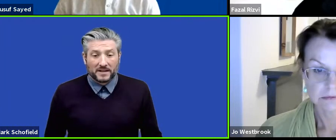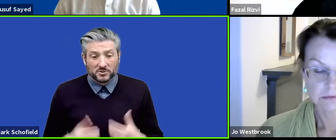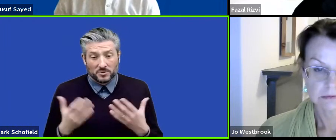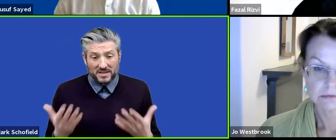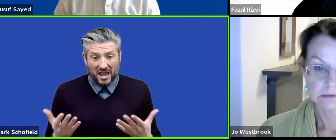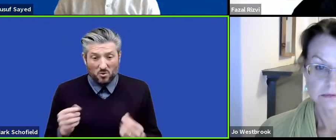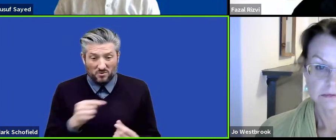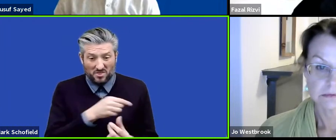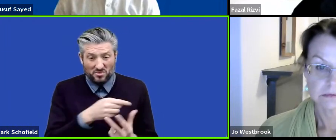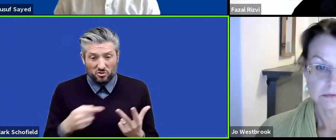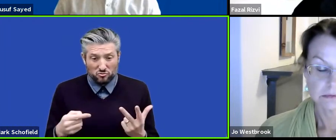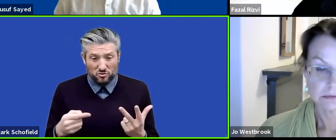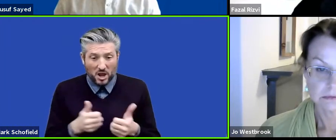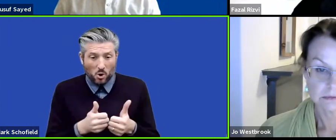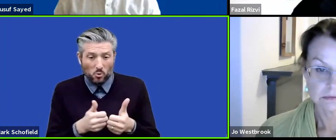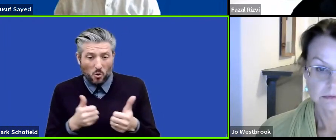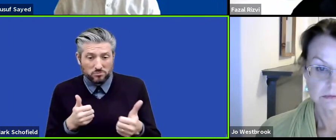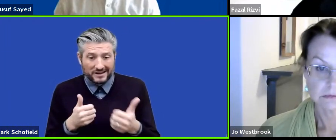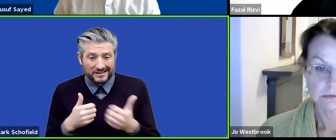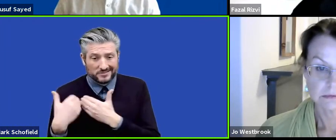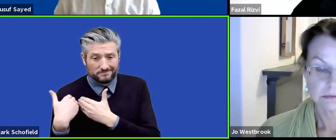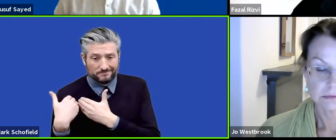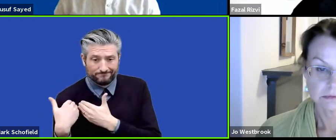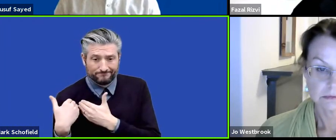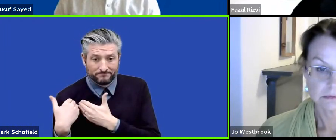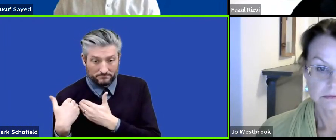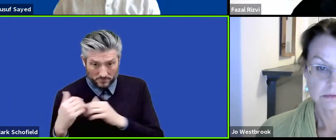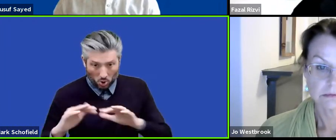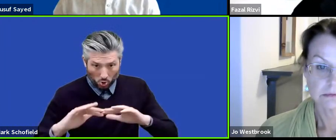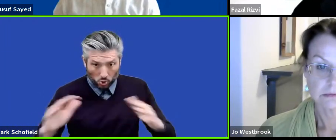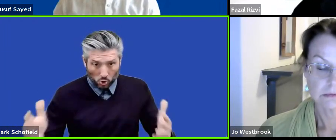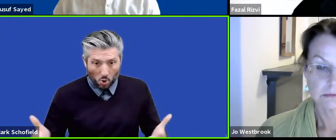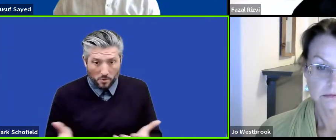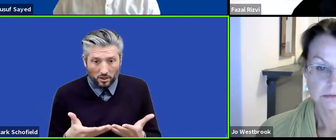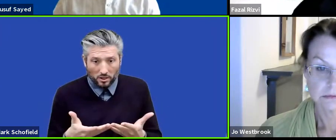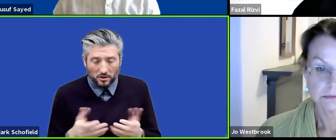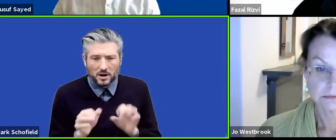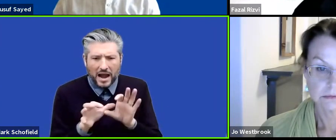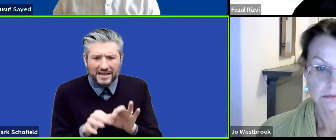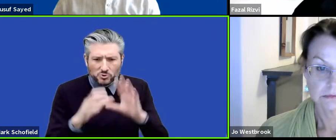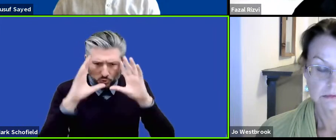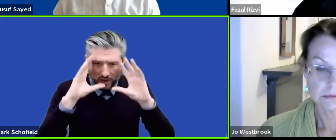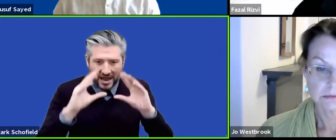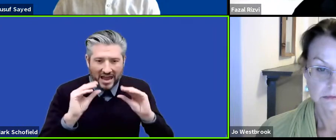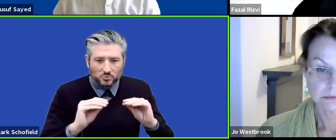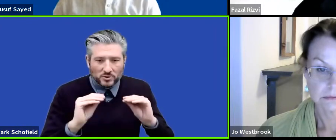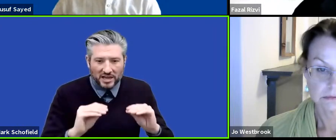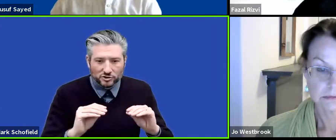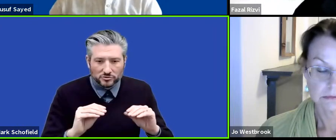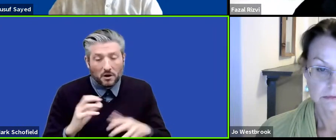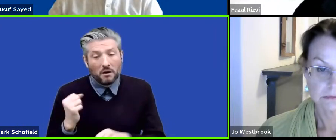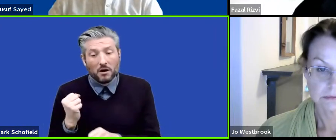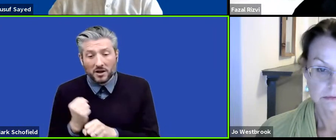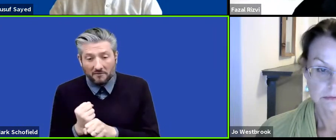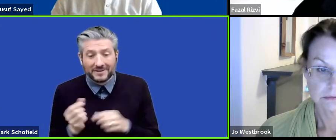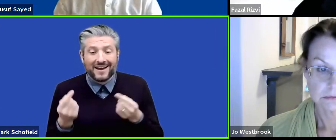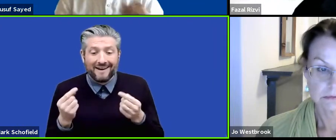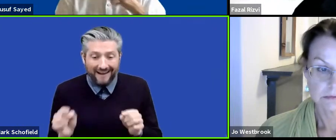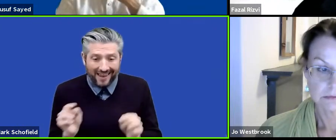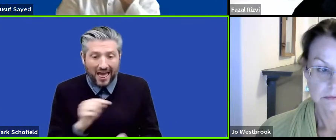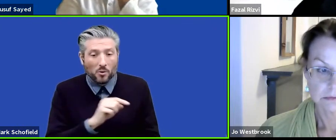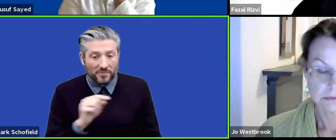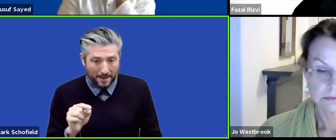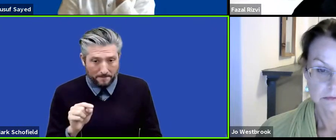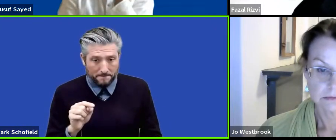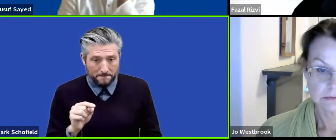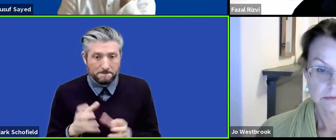corporations, the global education industry plays in education and has been allowed to play a greater and greater role, how they will